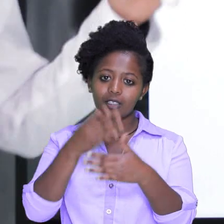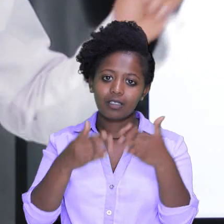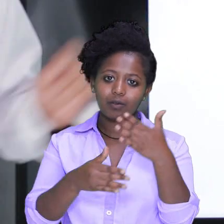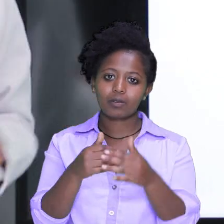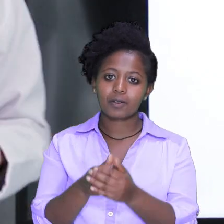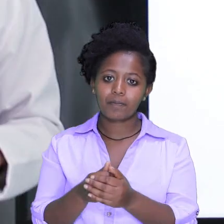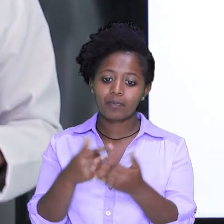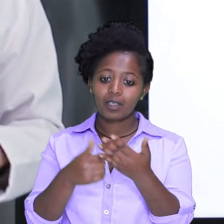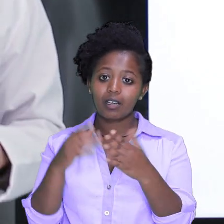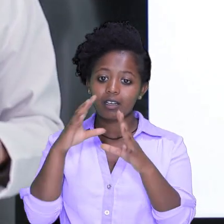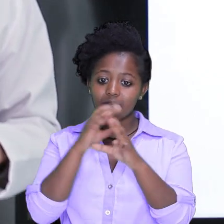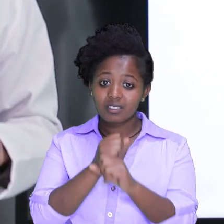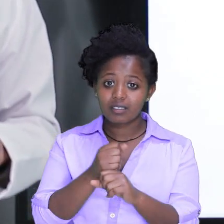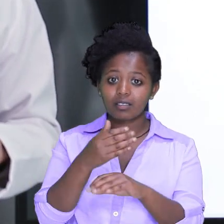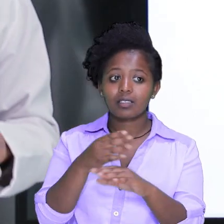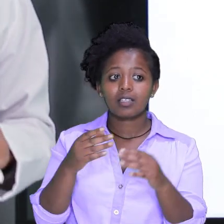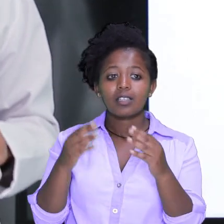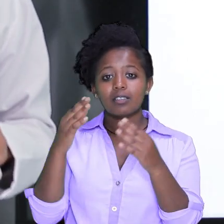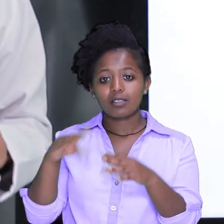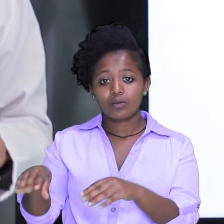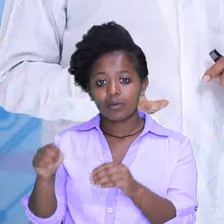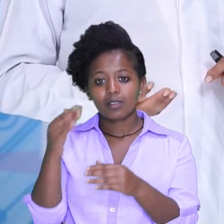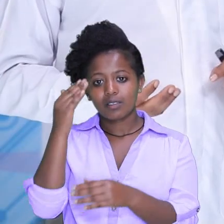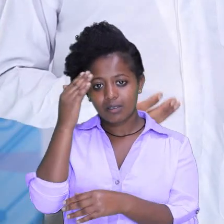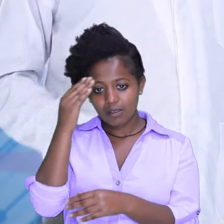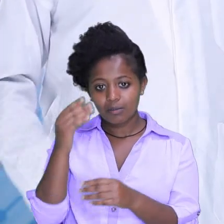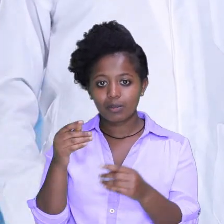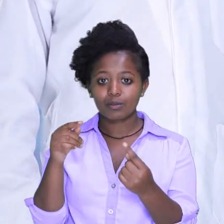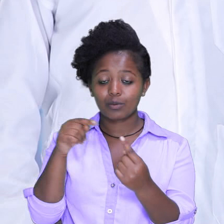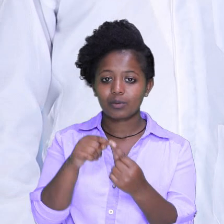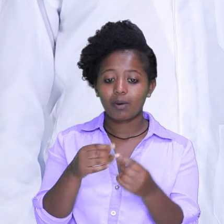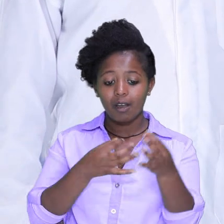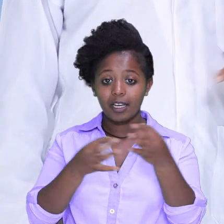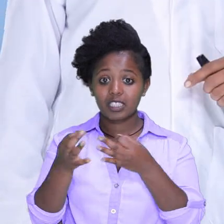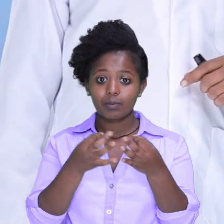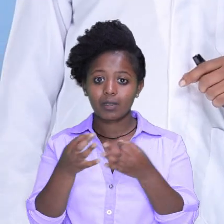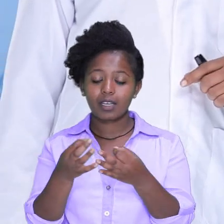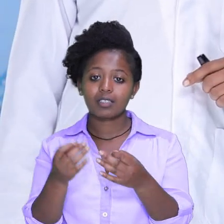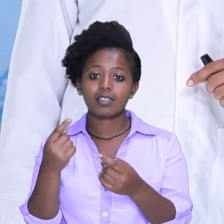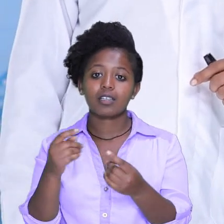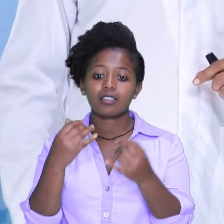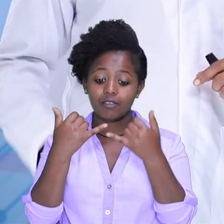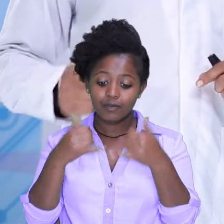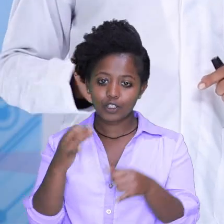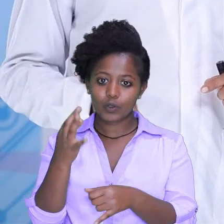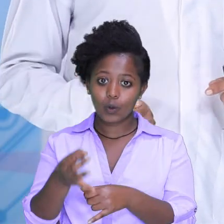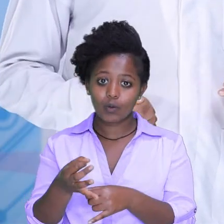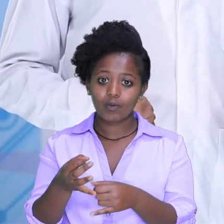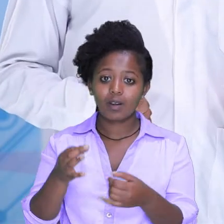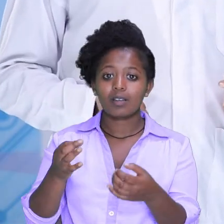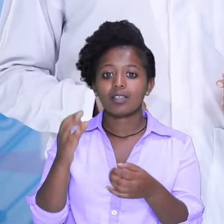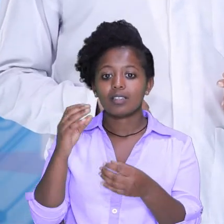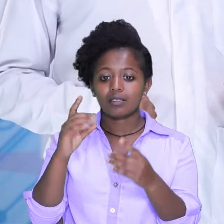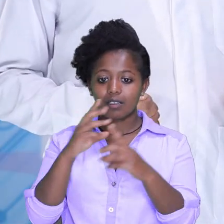After studying this unit, you will be able to explain the division of world into capitalist